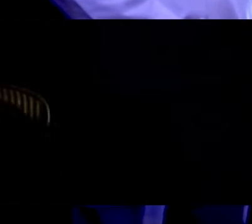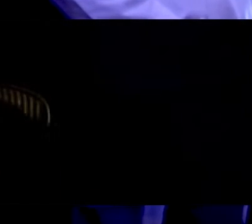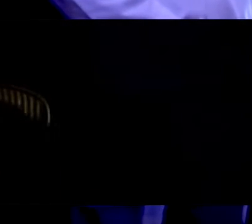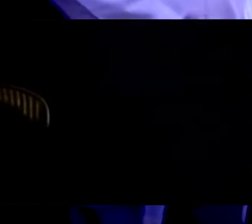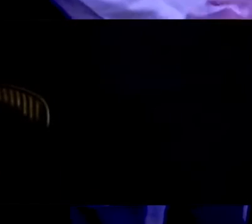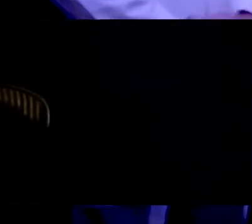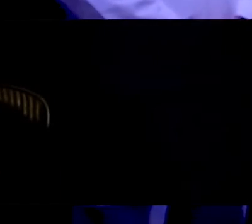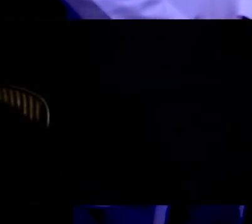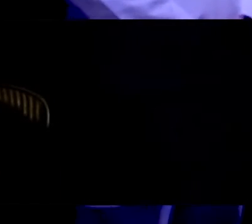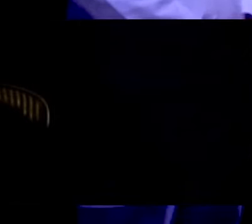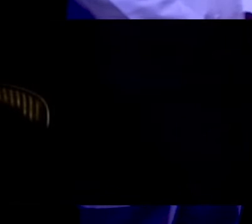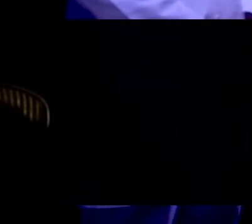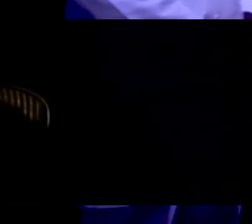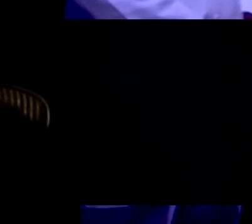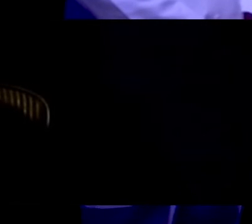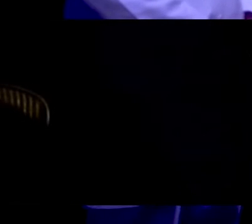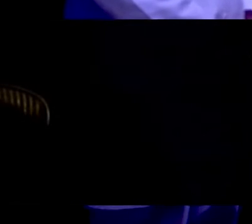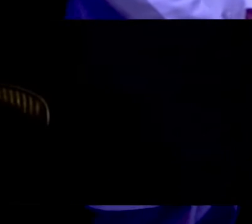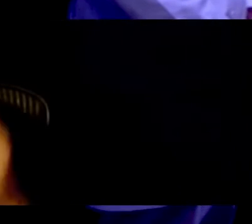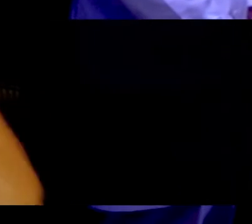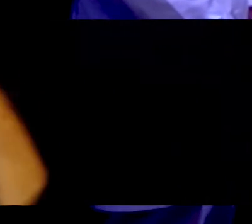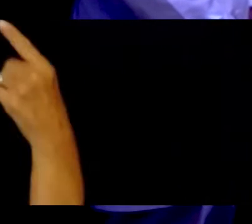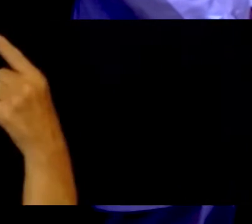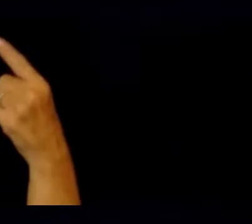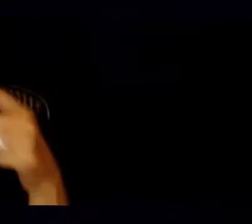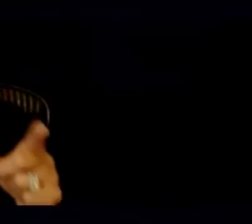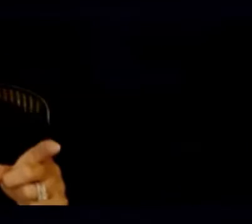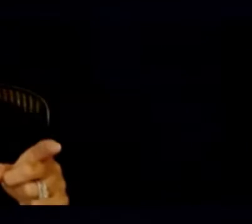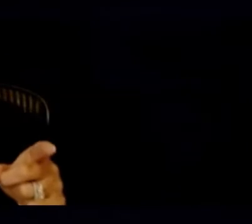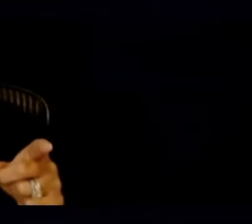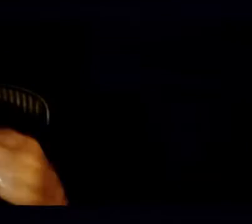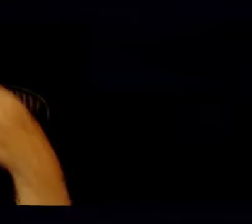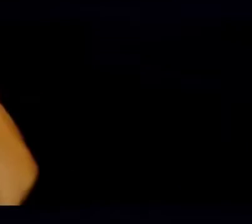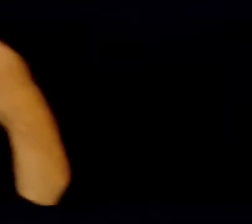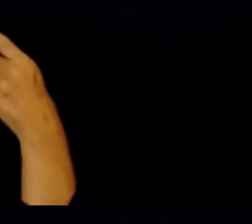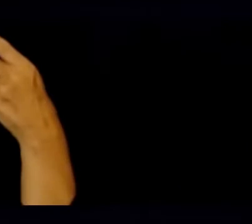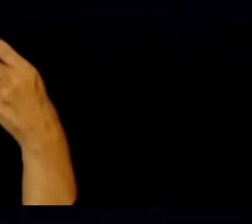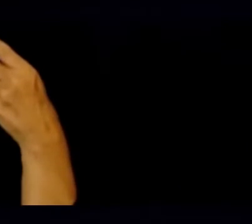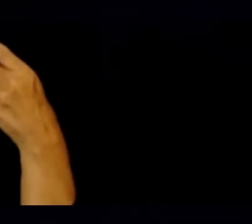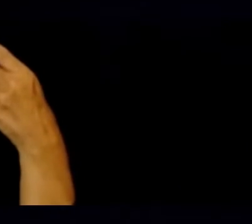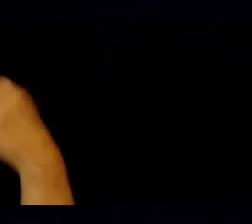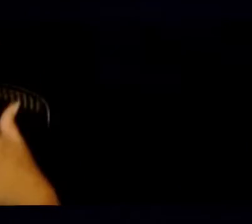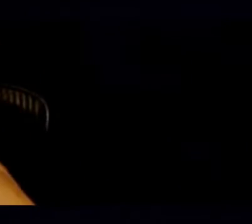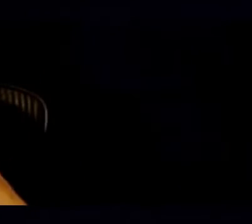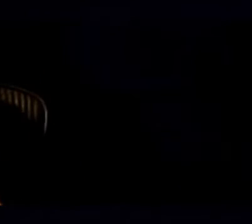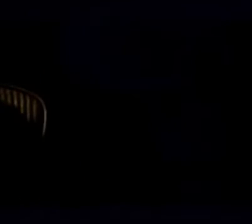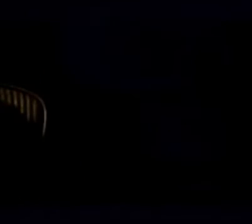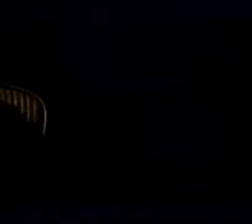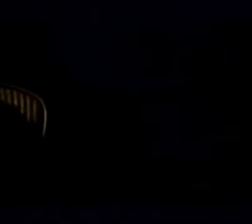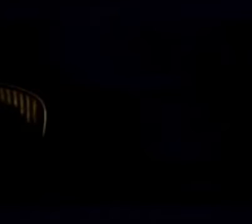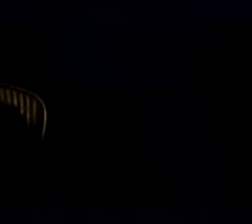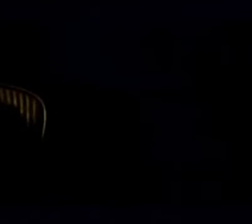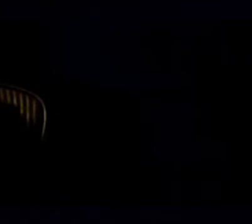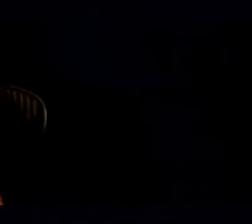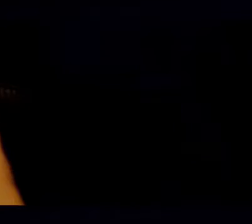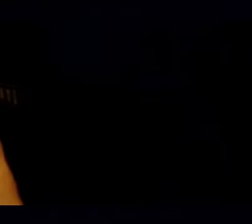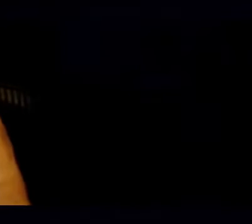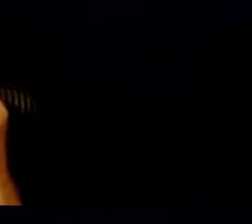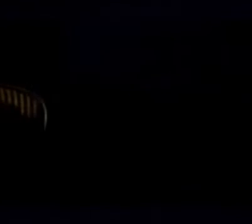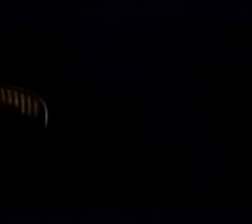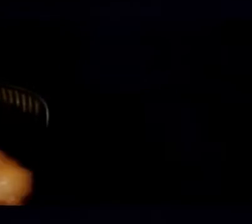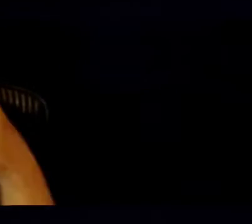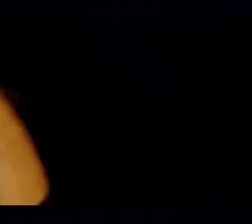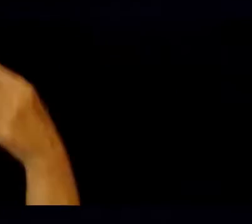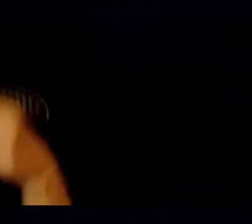about masks. Doc Hawk, he's got his surgical mask on. I've got a cloth mask. But you know, all masks can help keep us safe. And you